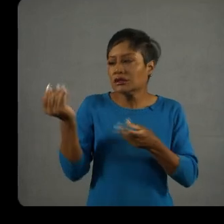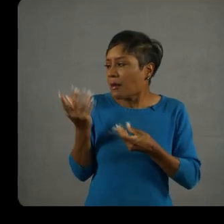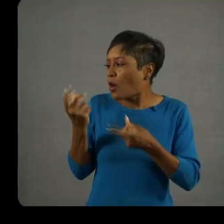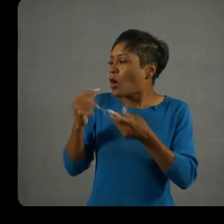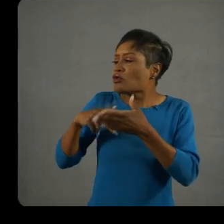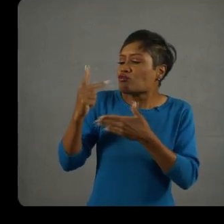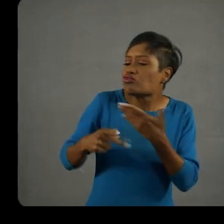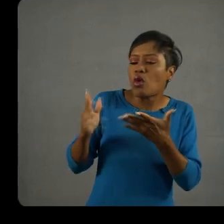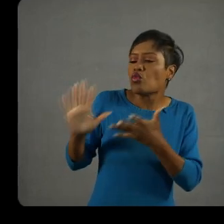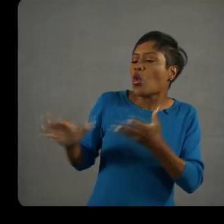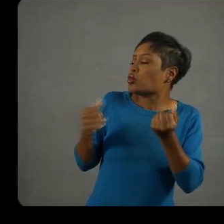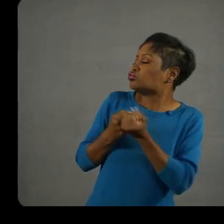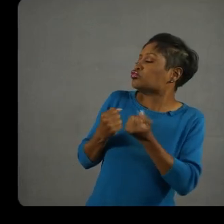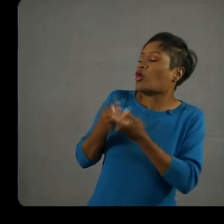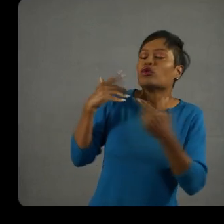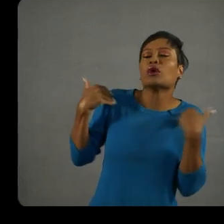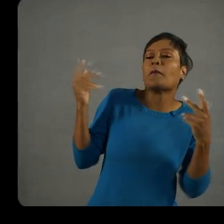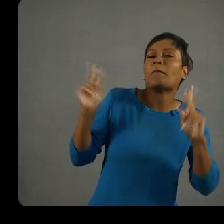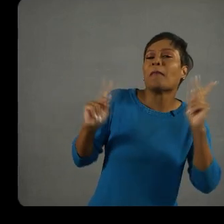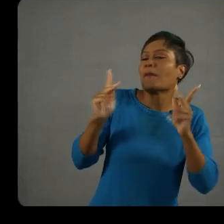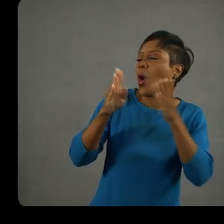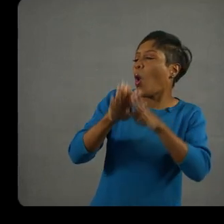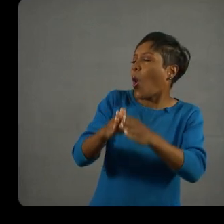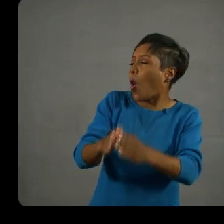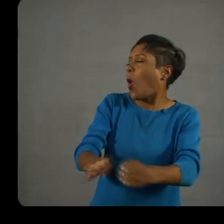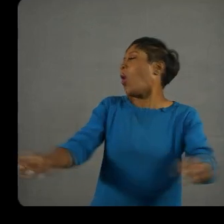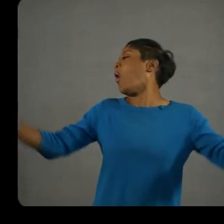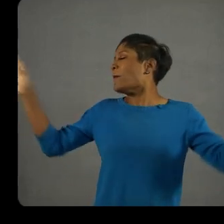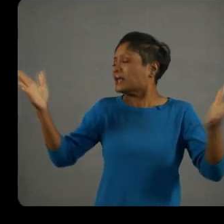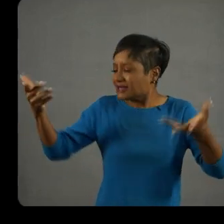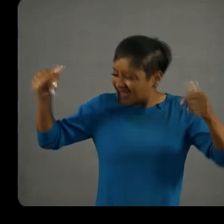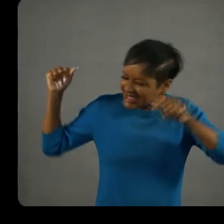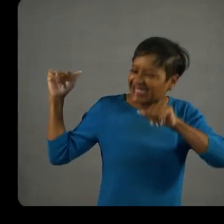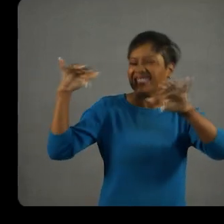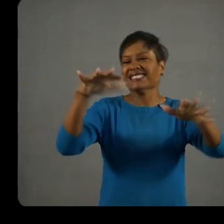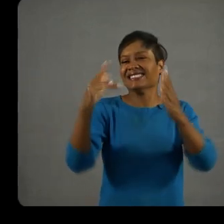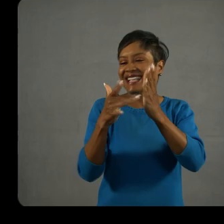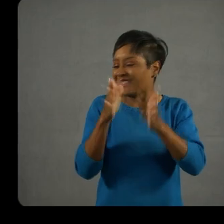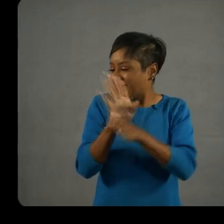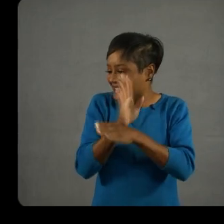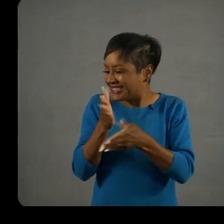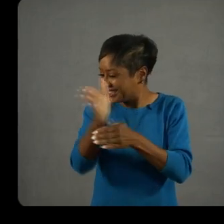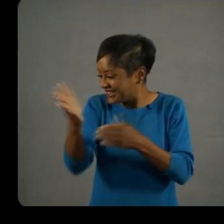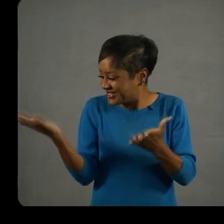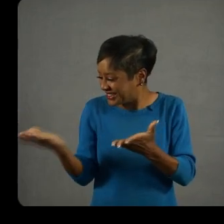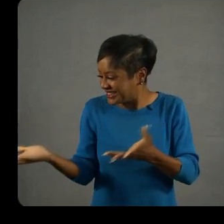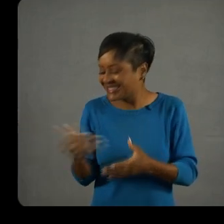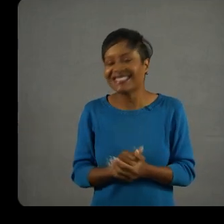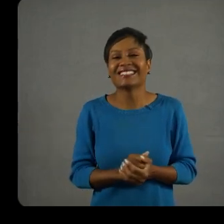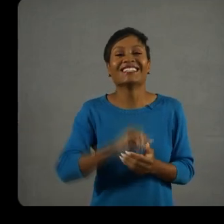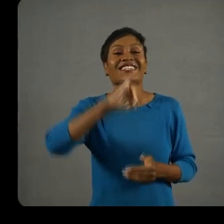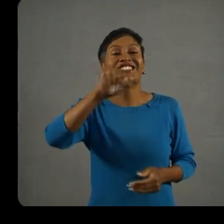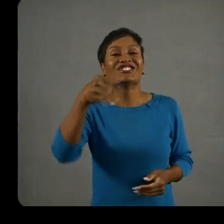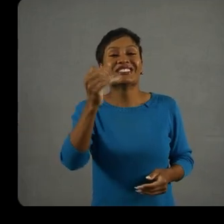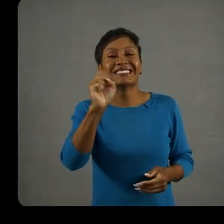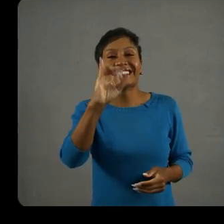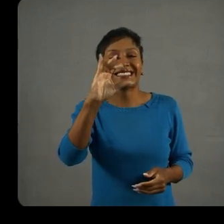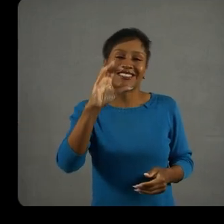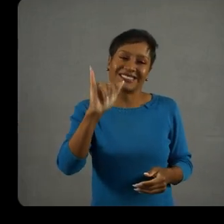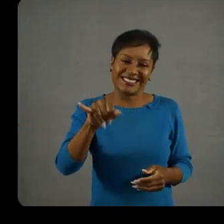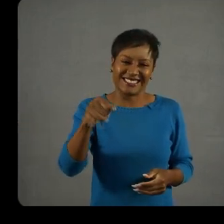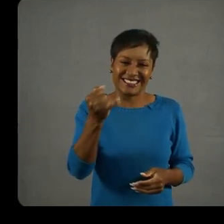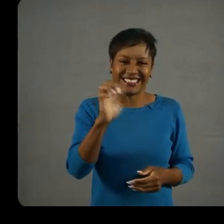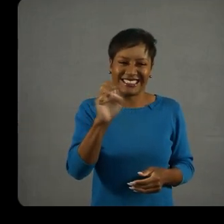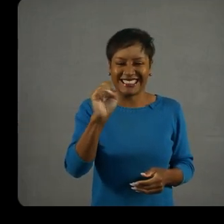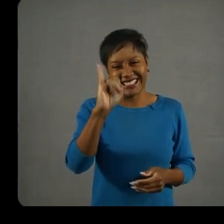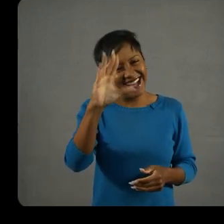and the support that you're doing for young people and opening doors with them, specifically in the tech industry. Yeah, for sure. So first off, I just want to say